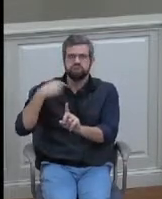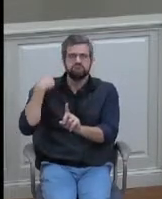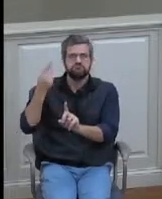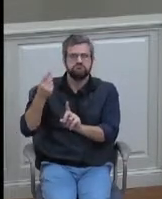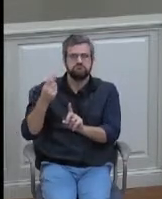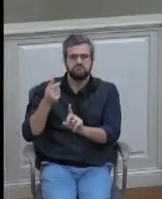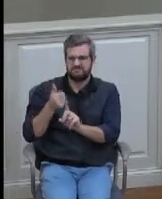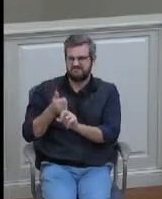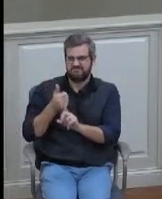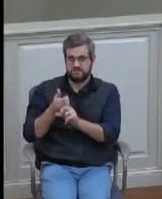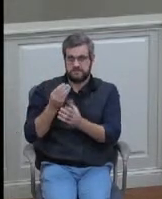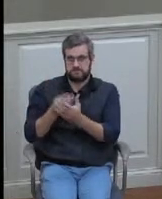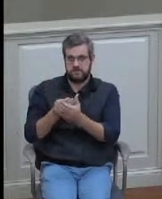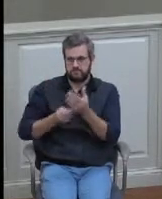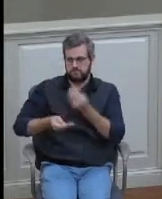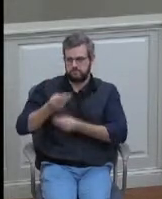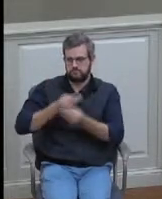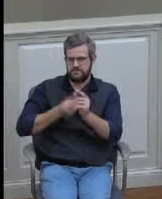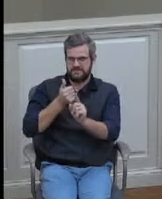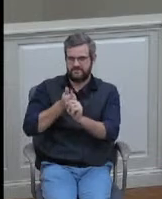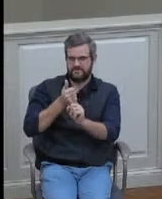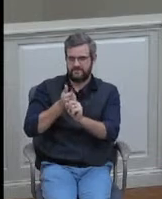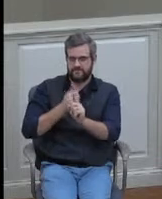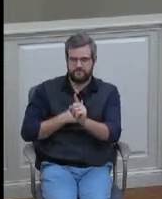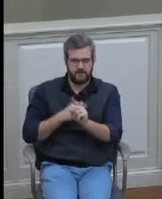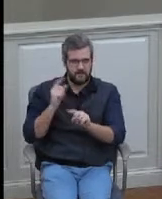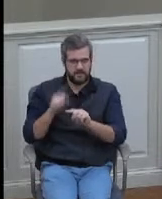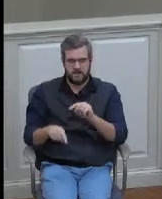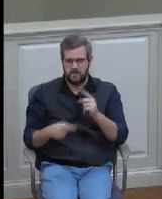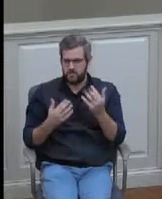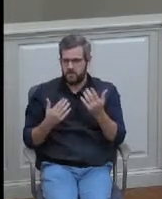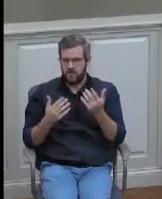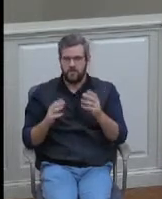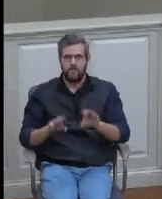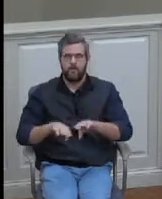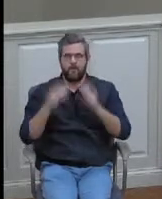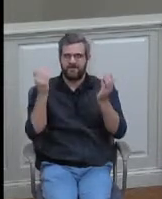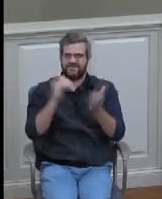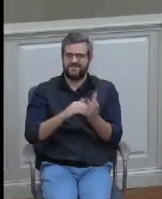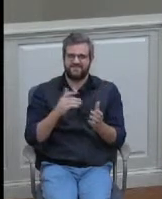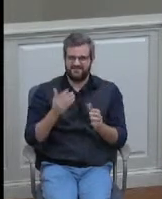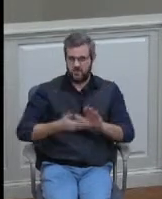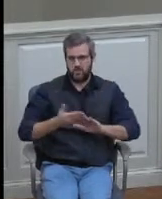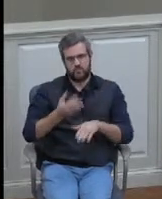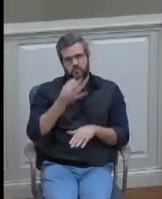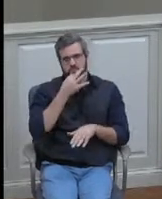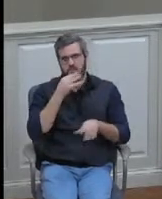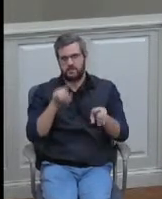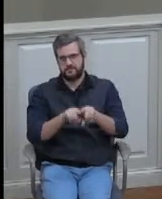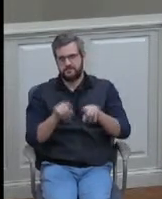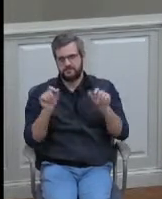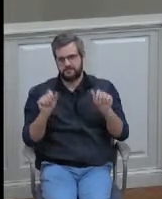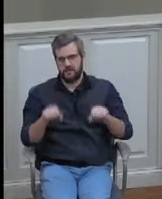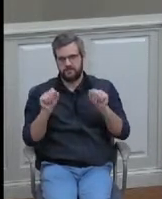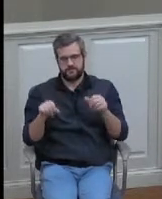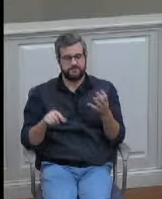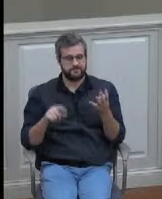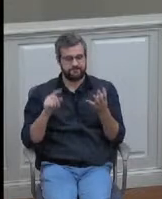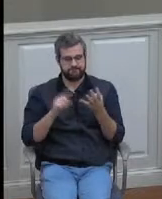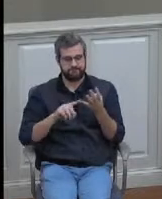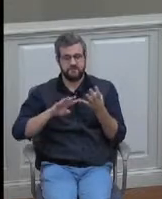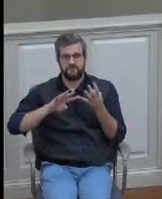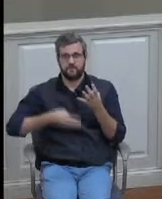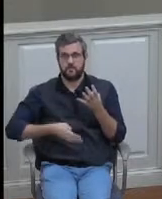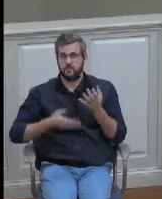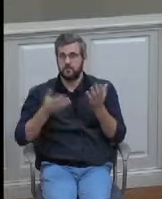is a self-sustaining theater and can't wait to get back in operation as soon as possible. And the fourth area